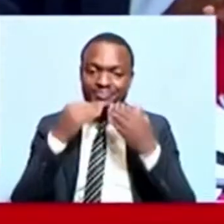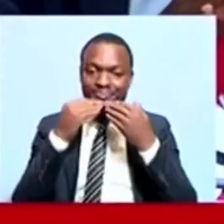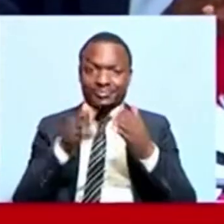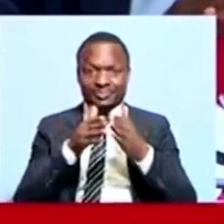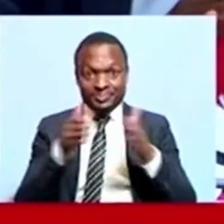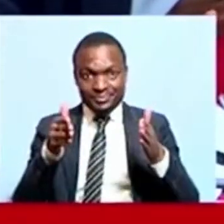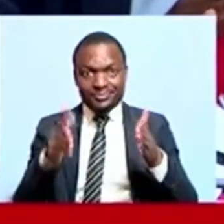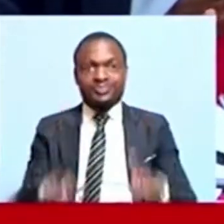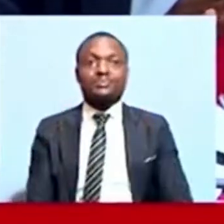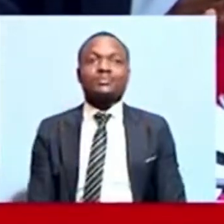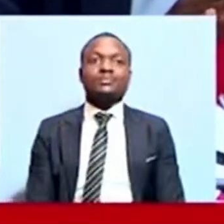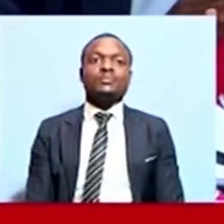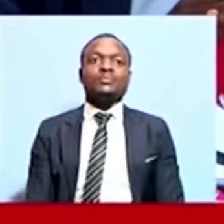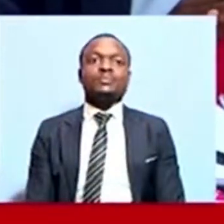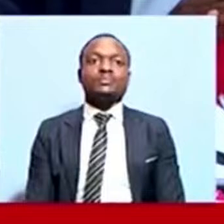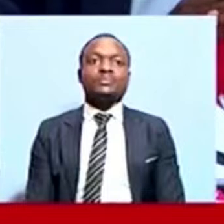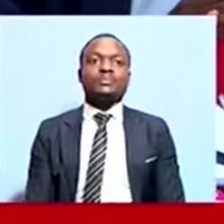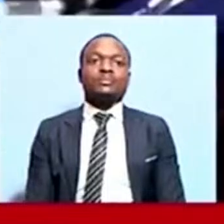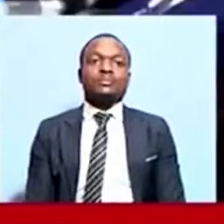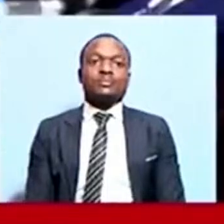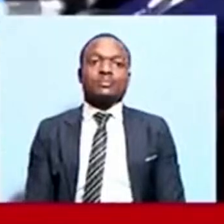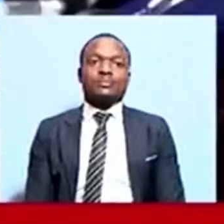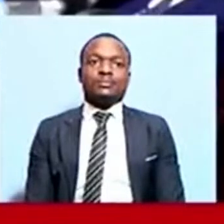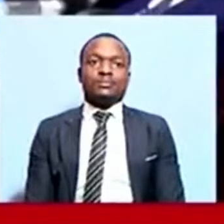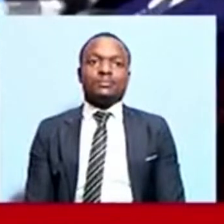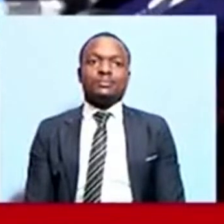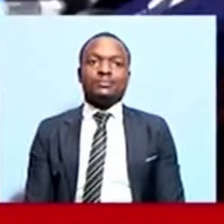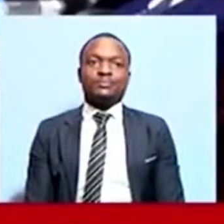much. Yes.